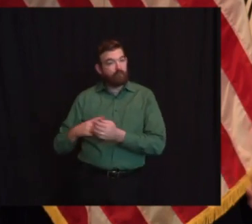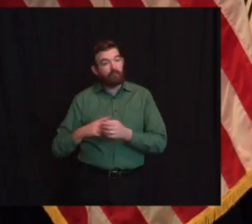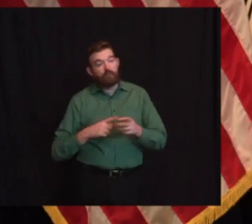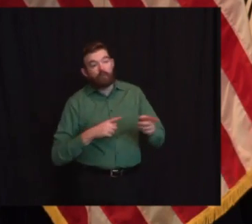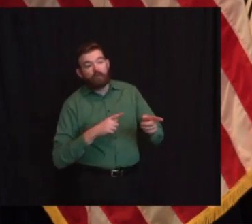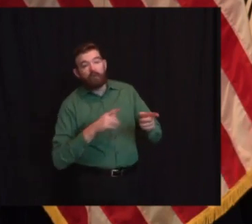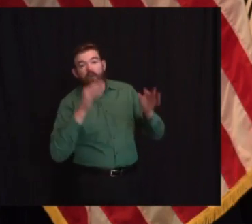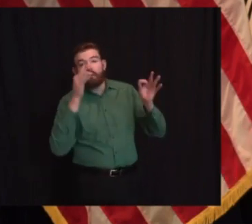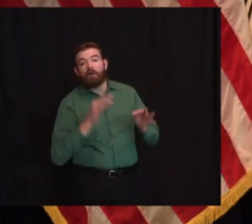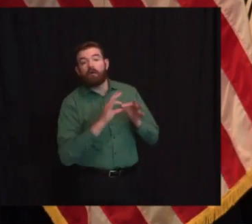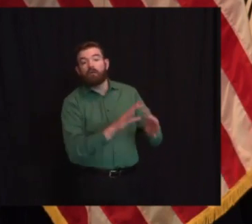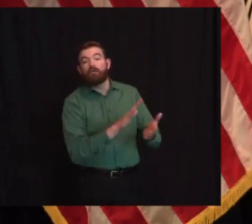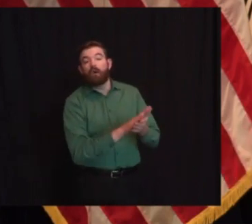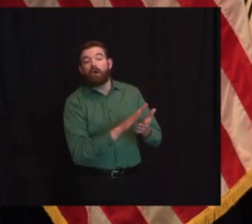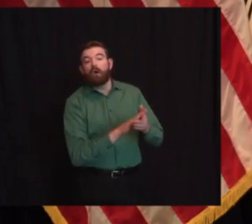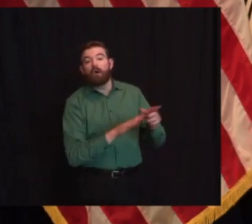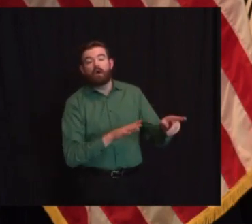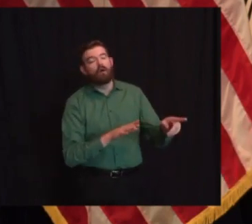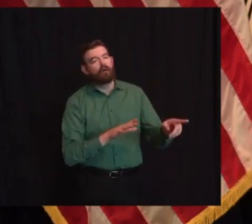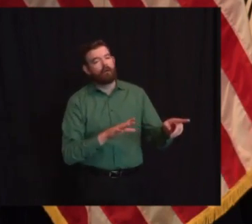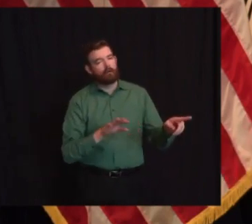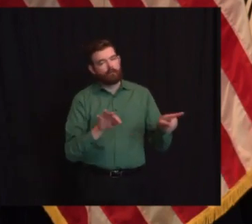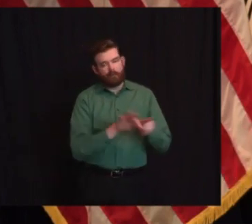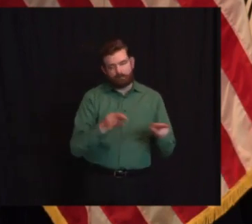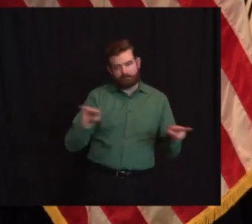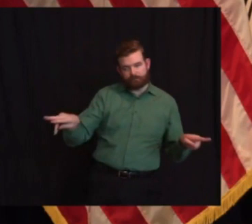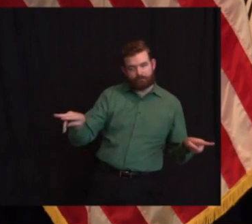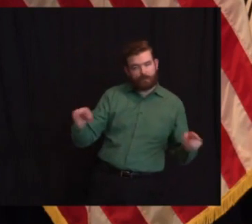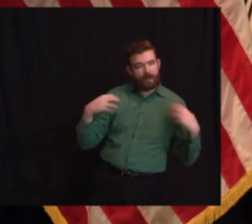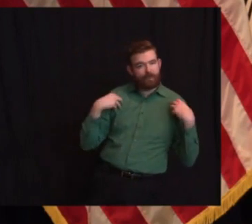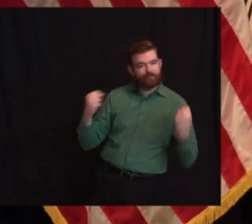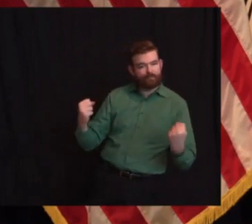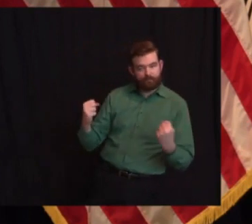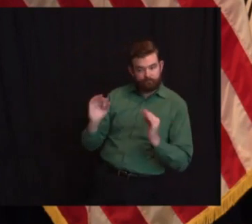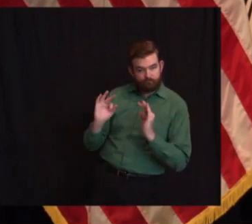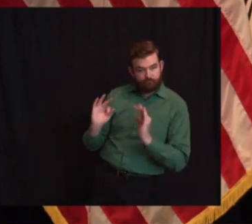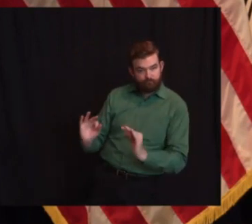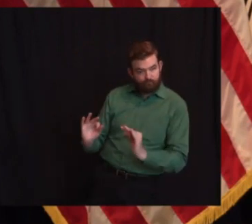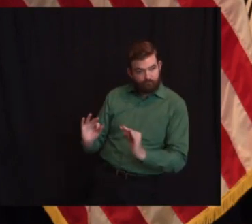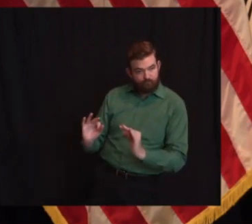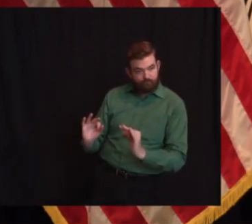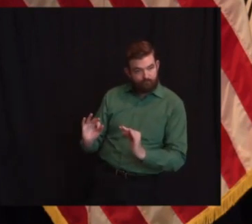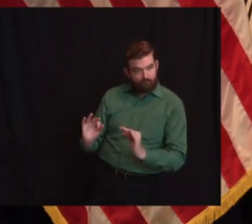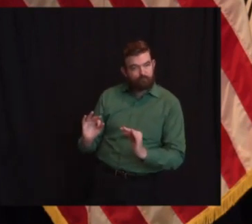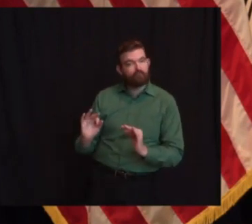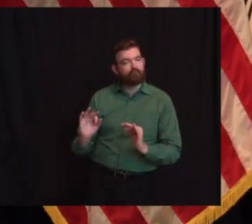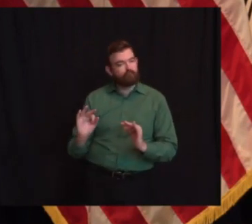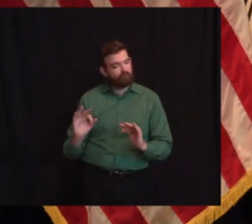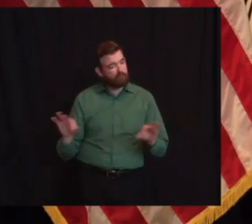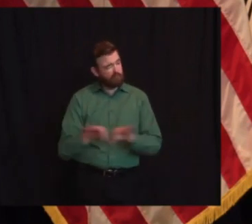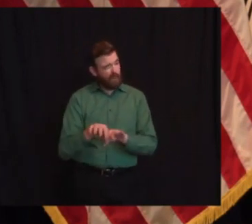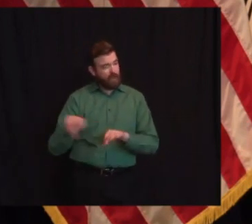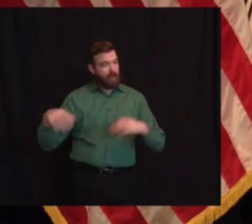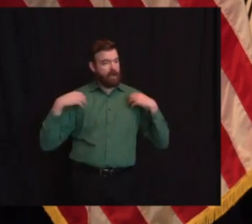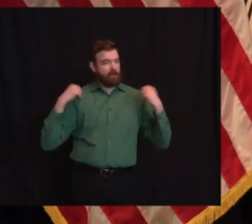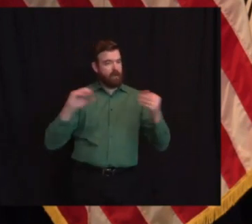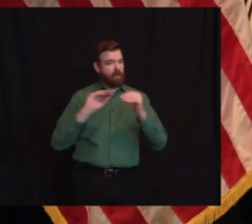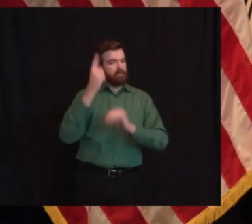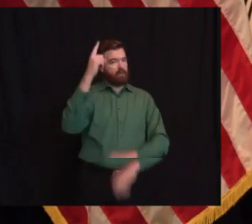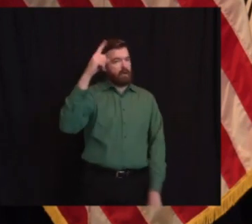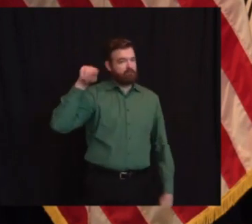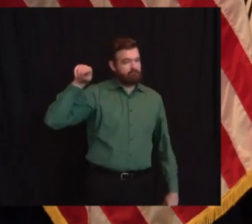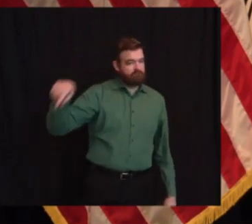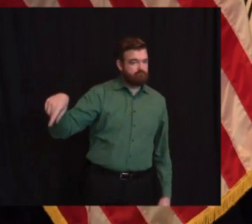other element of our society. The health components are overwhelmingly the most important, and